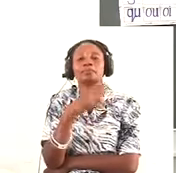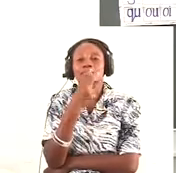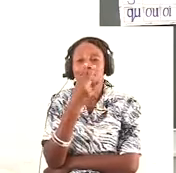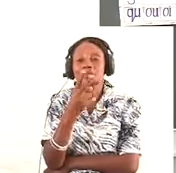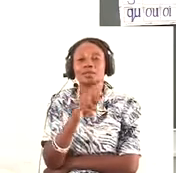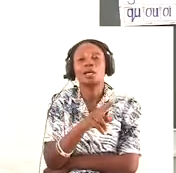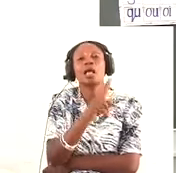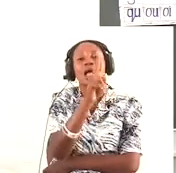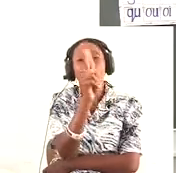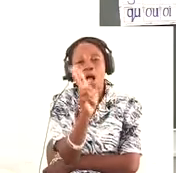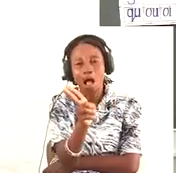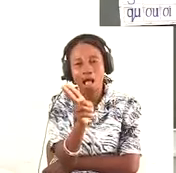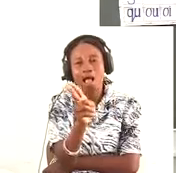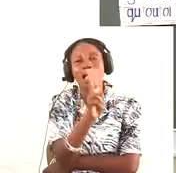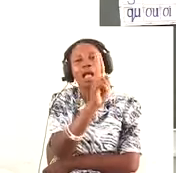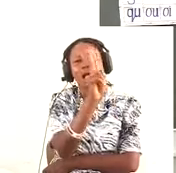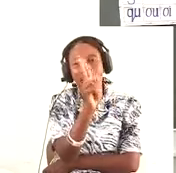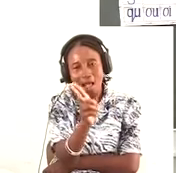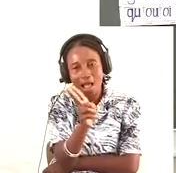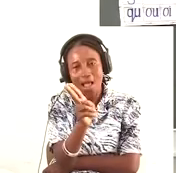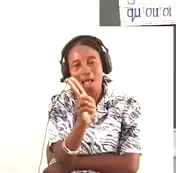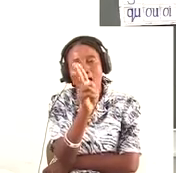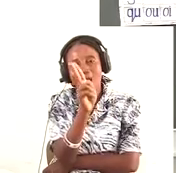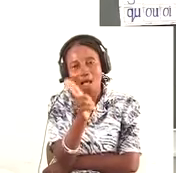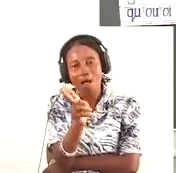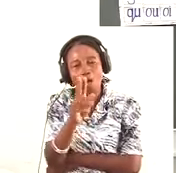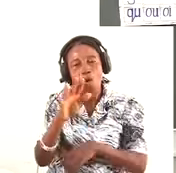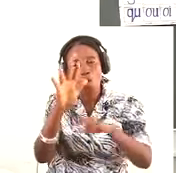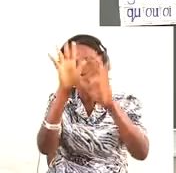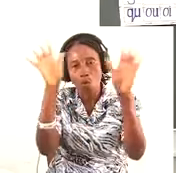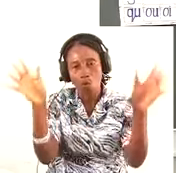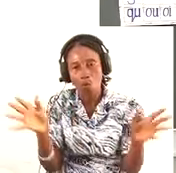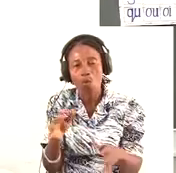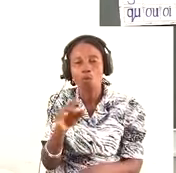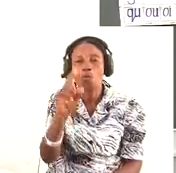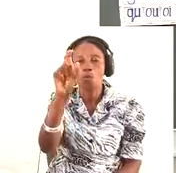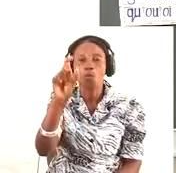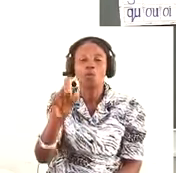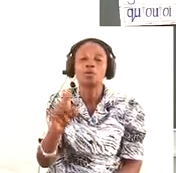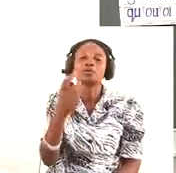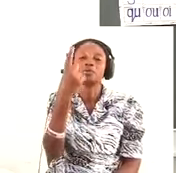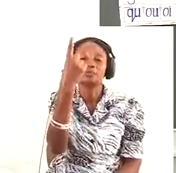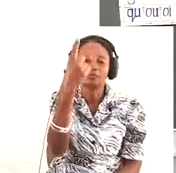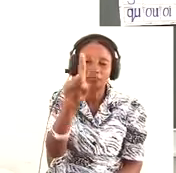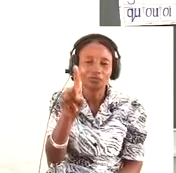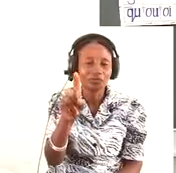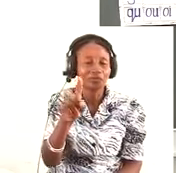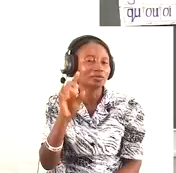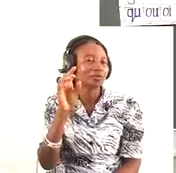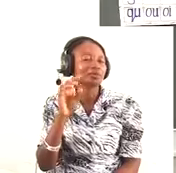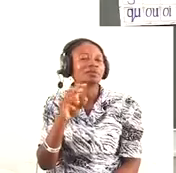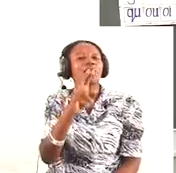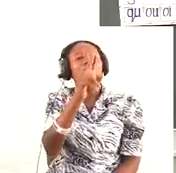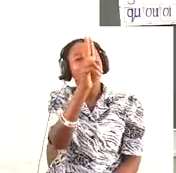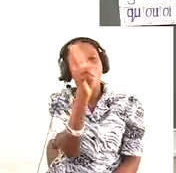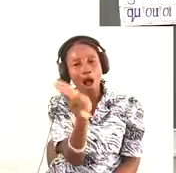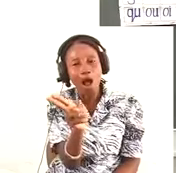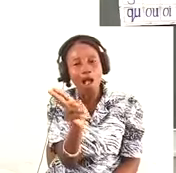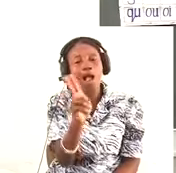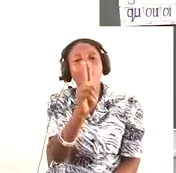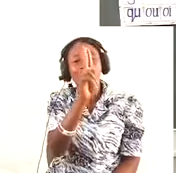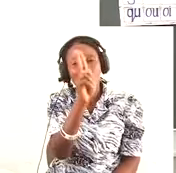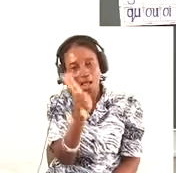the sound. If you look at these words all, their initial sound is what? What